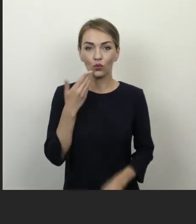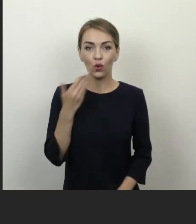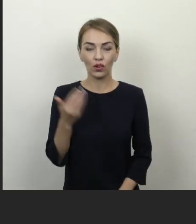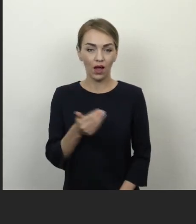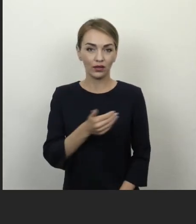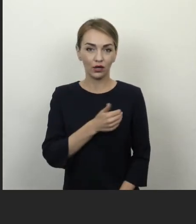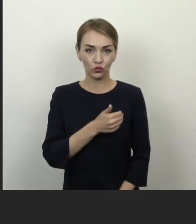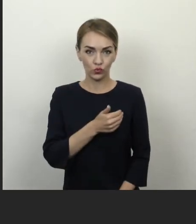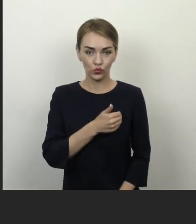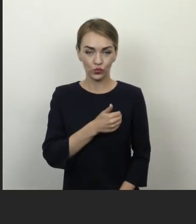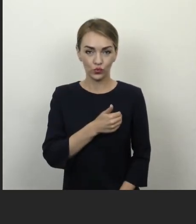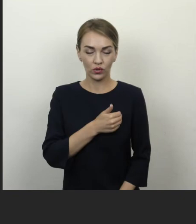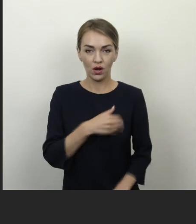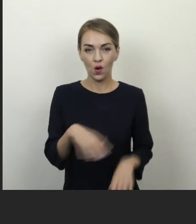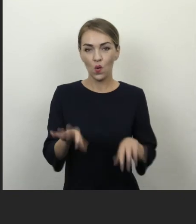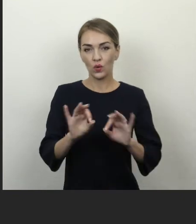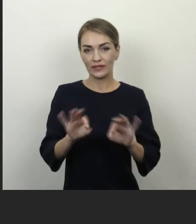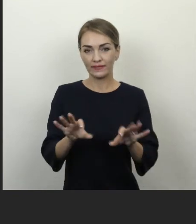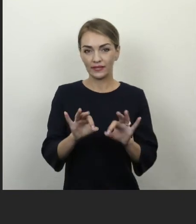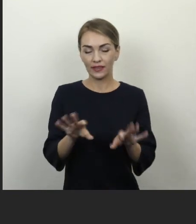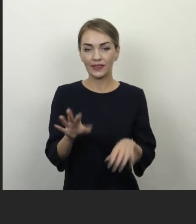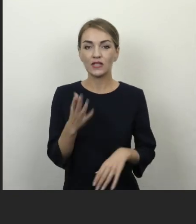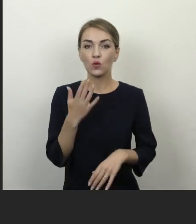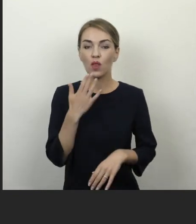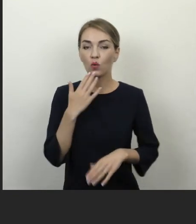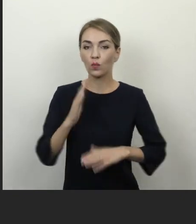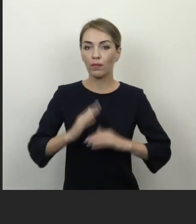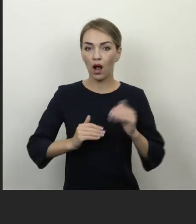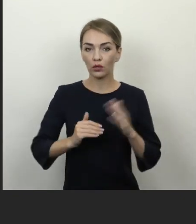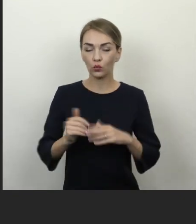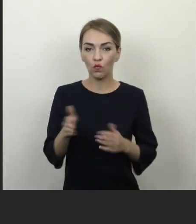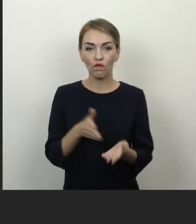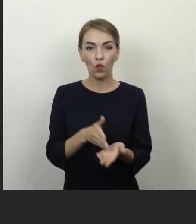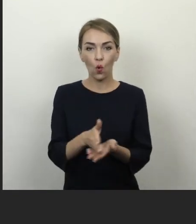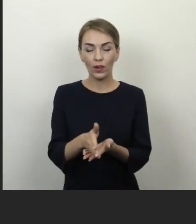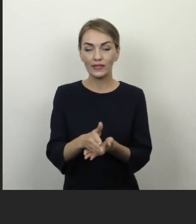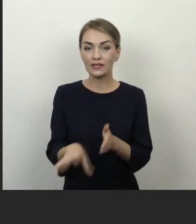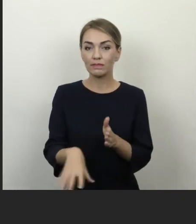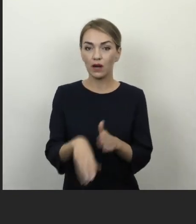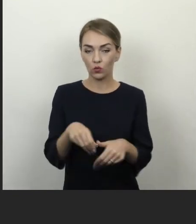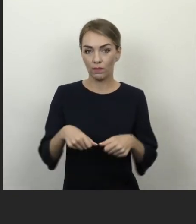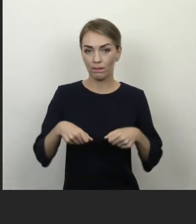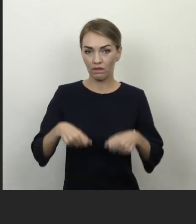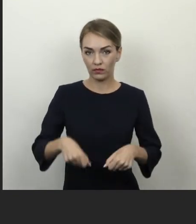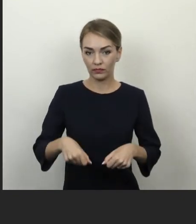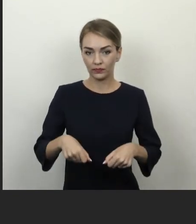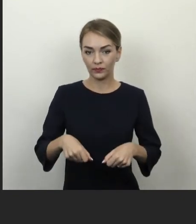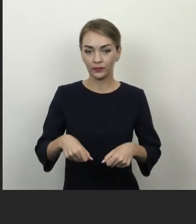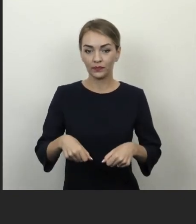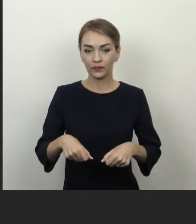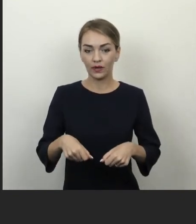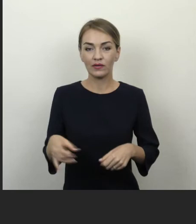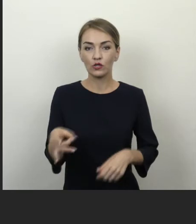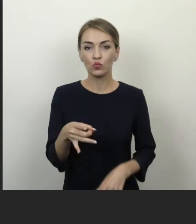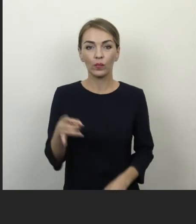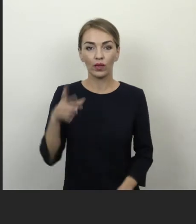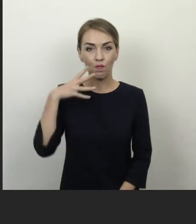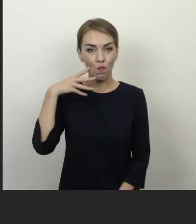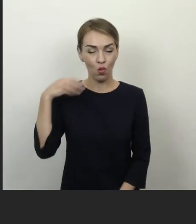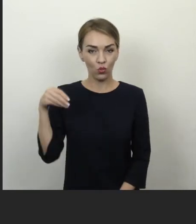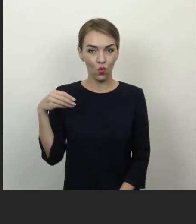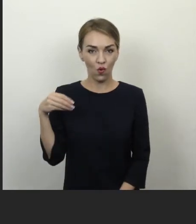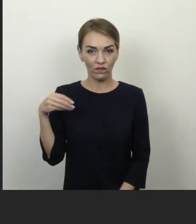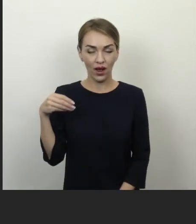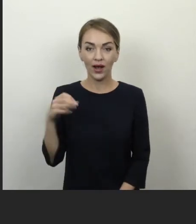In my presentation, I would like to cover the national case law as regards the election law in the Republic